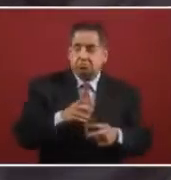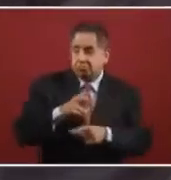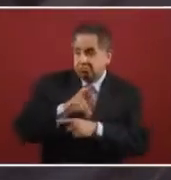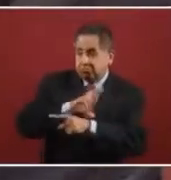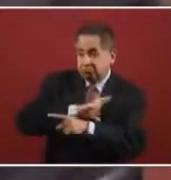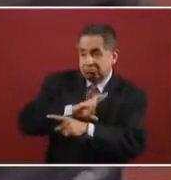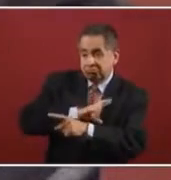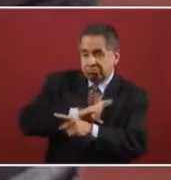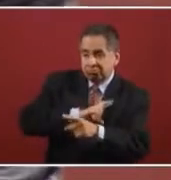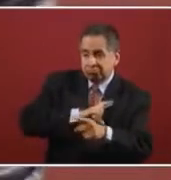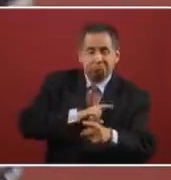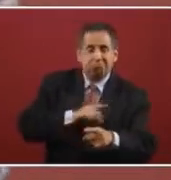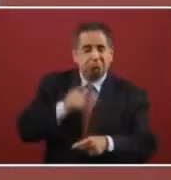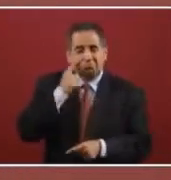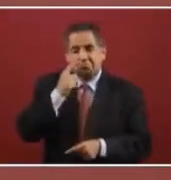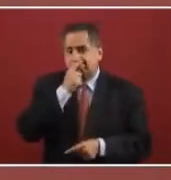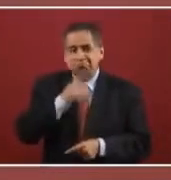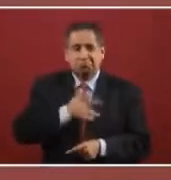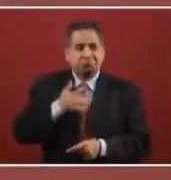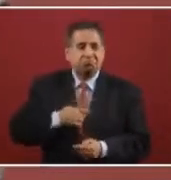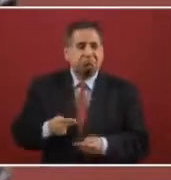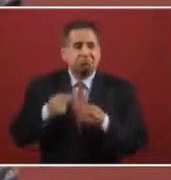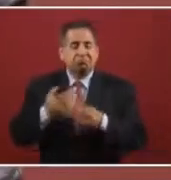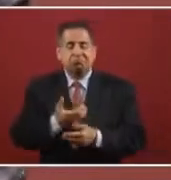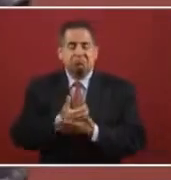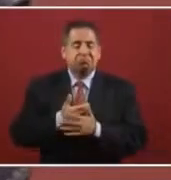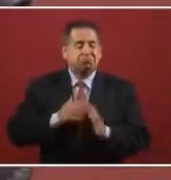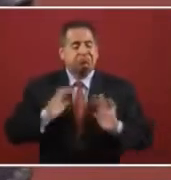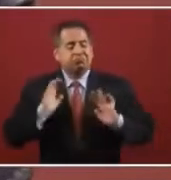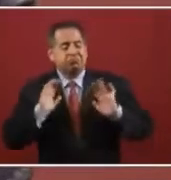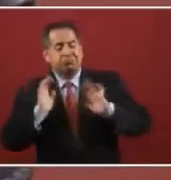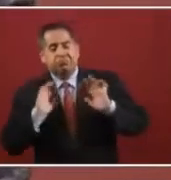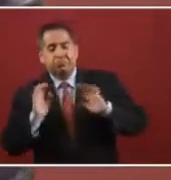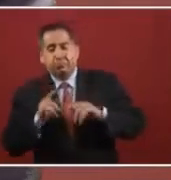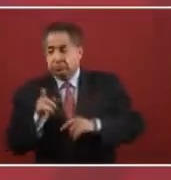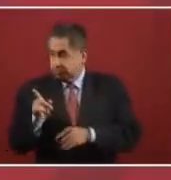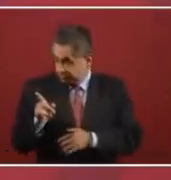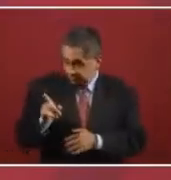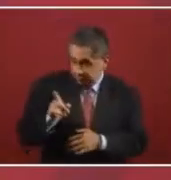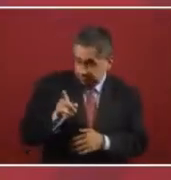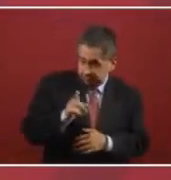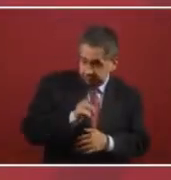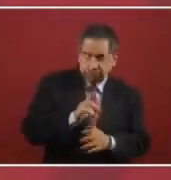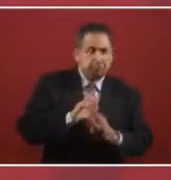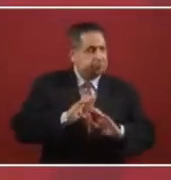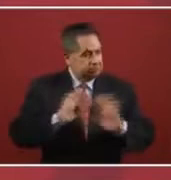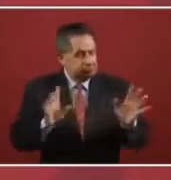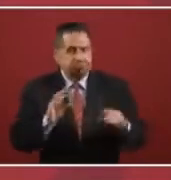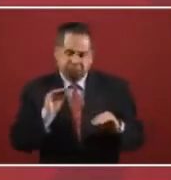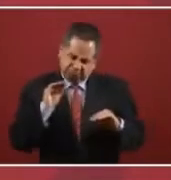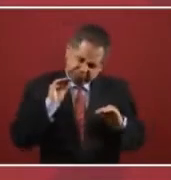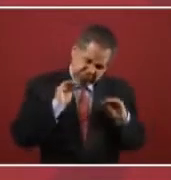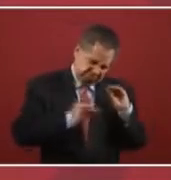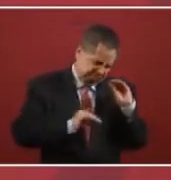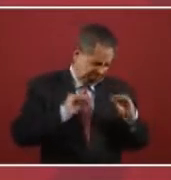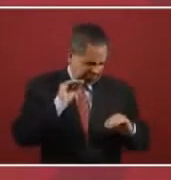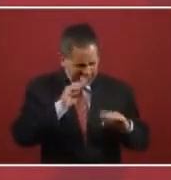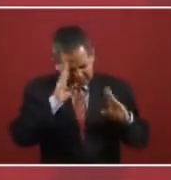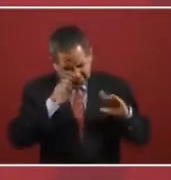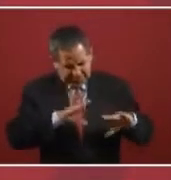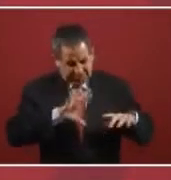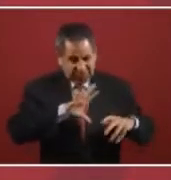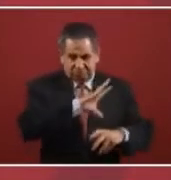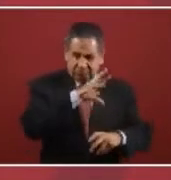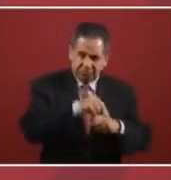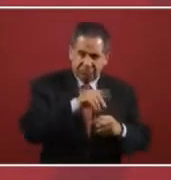Because the particular people were trying to make didn't want to make a business. So all